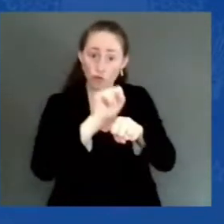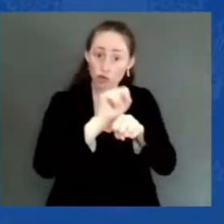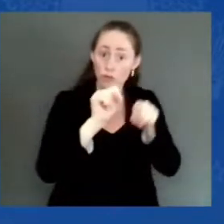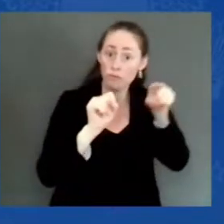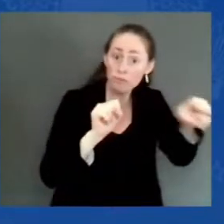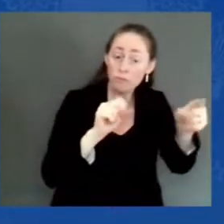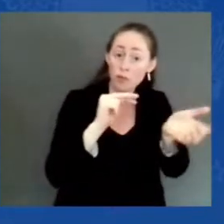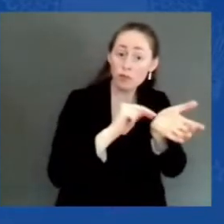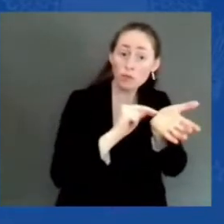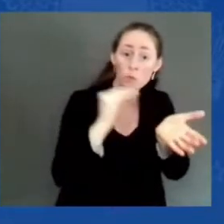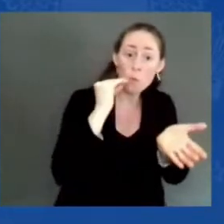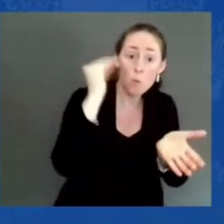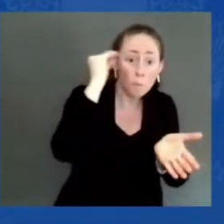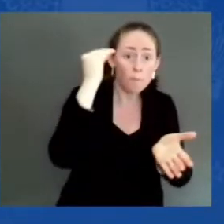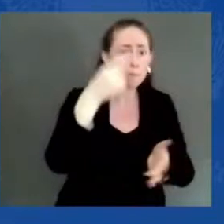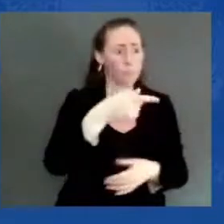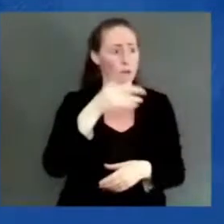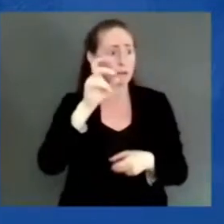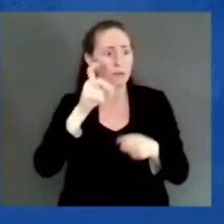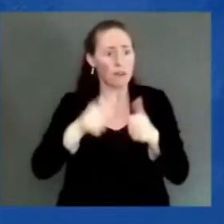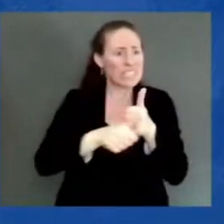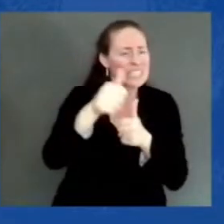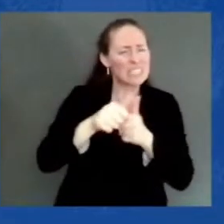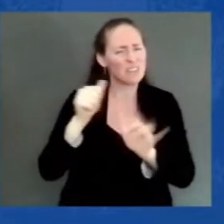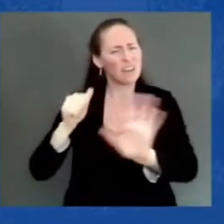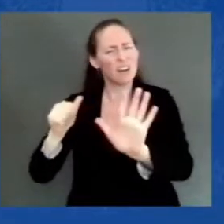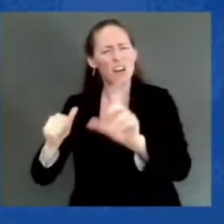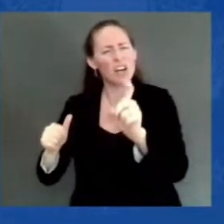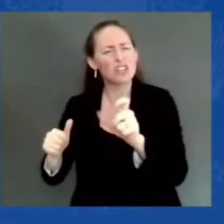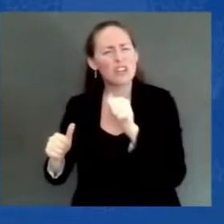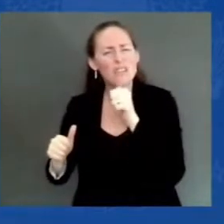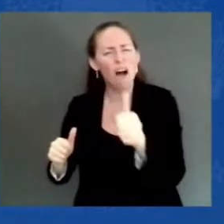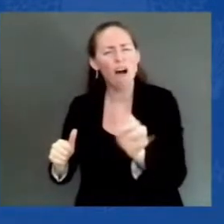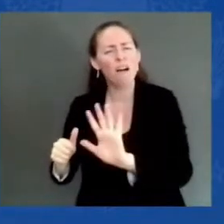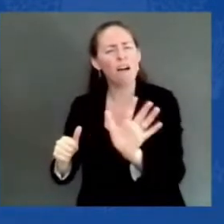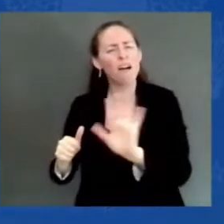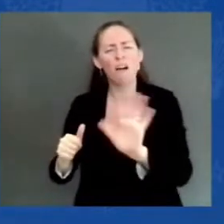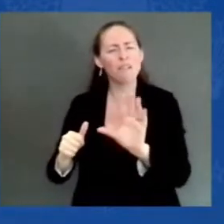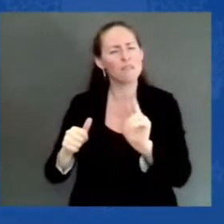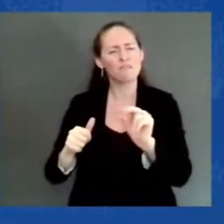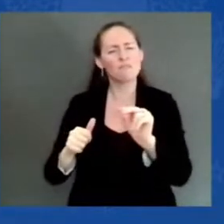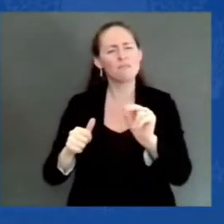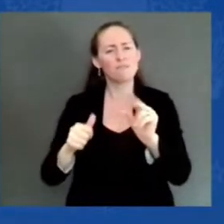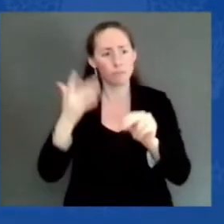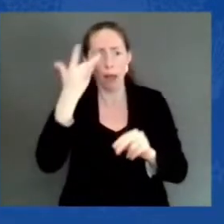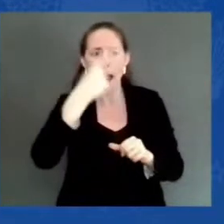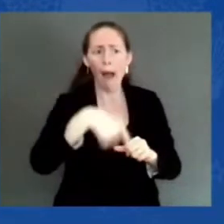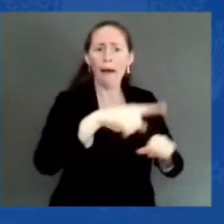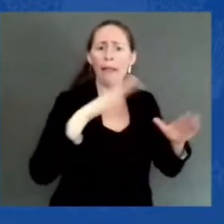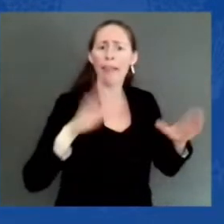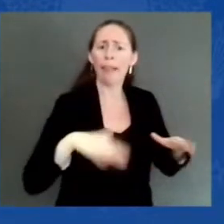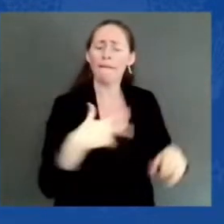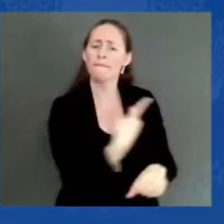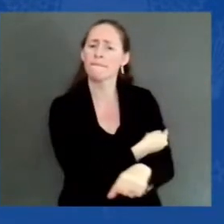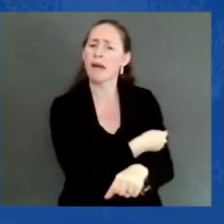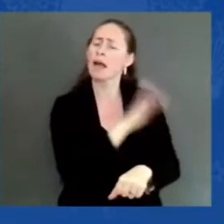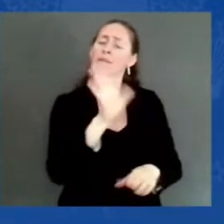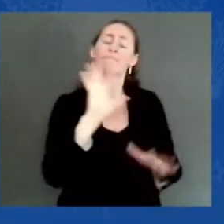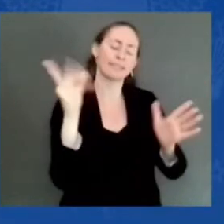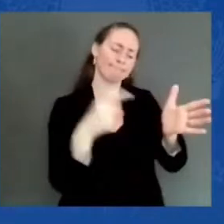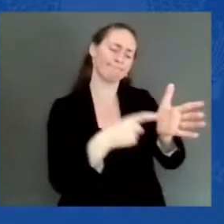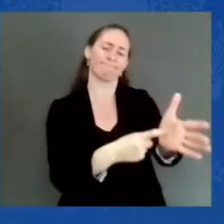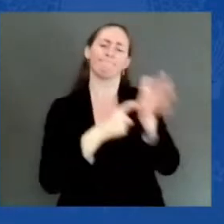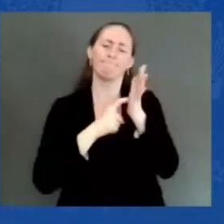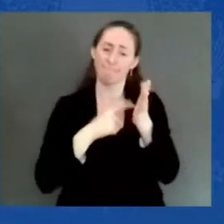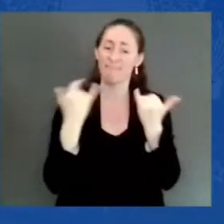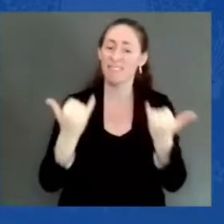high risk for contracting COVID from unvaccinated employees. While I'm mindful that my authority at the